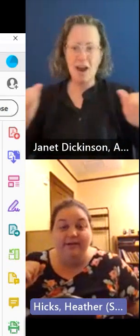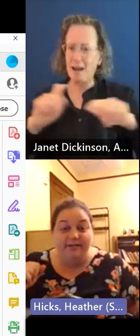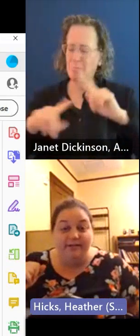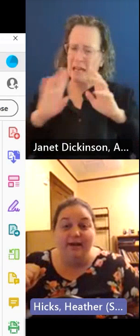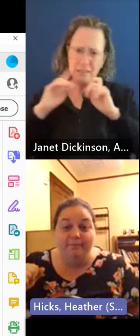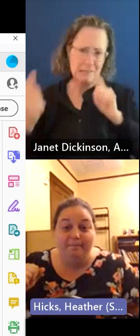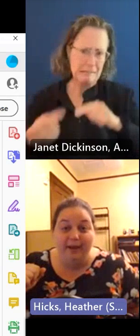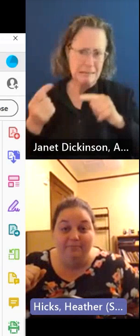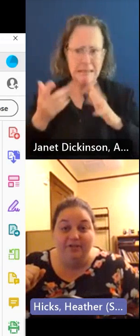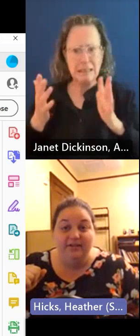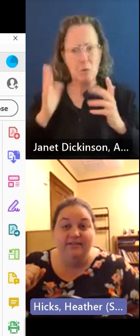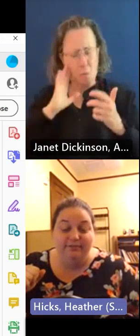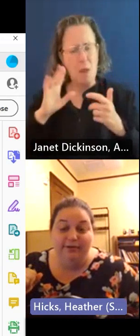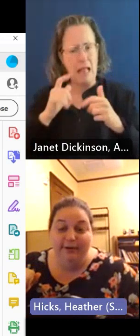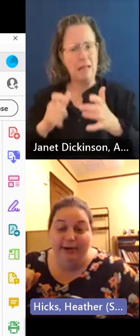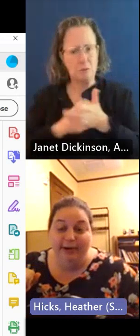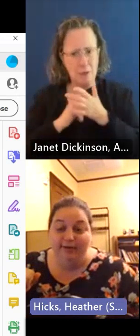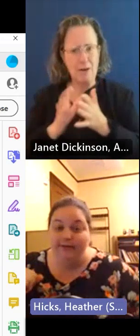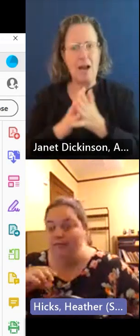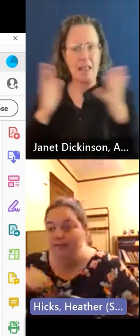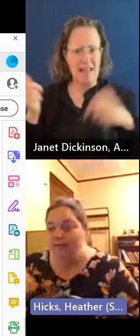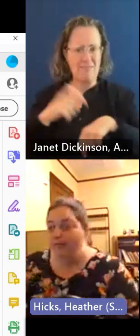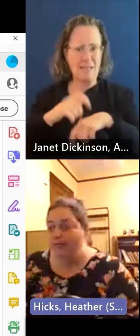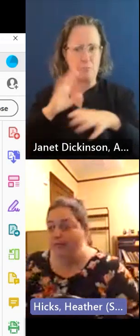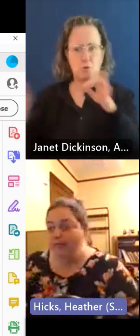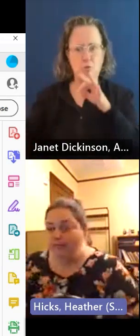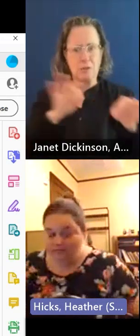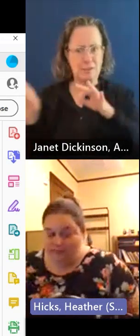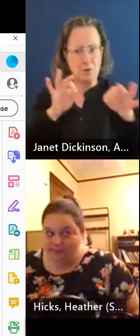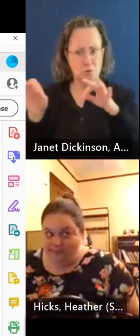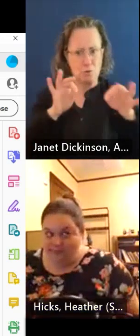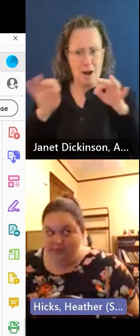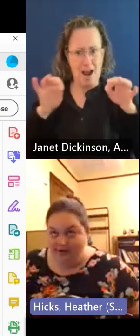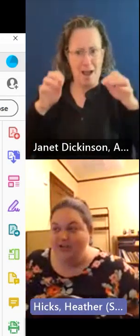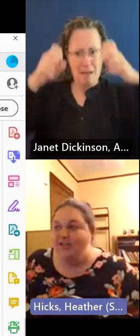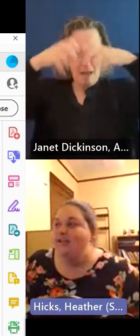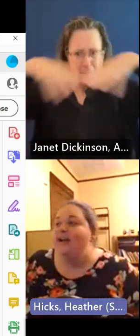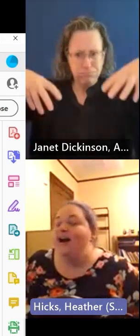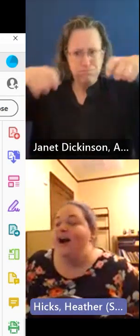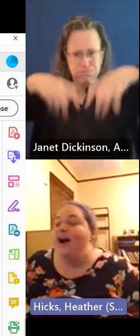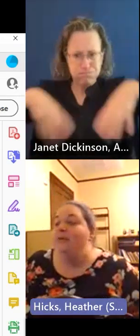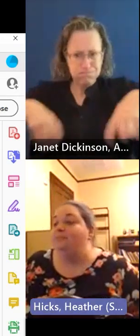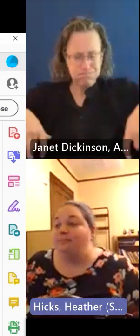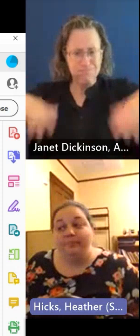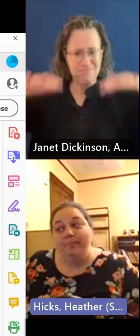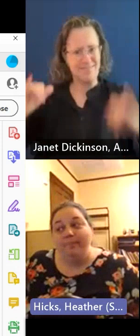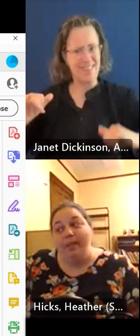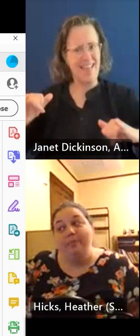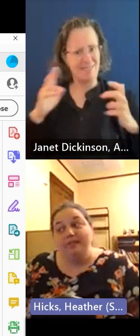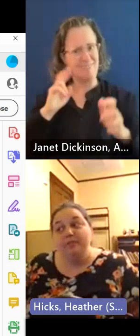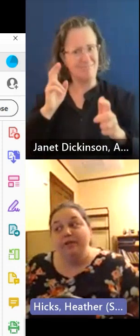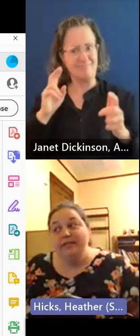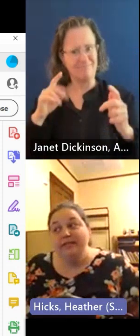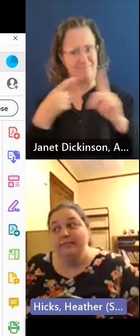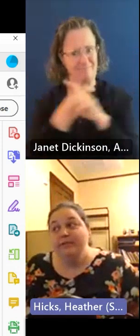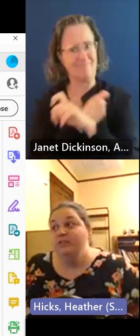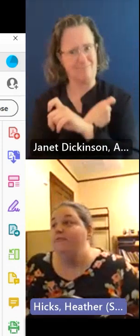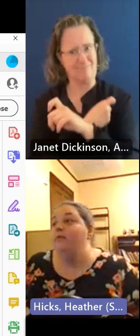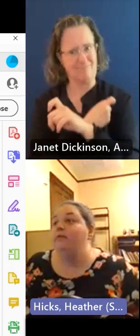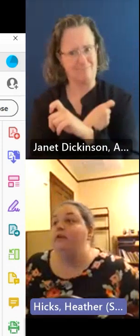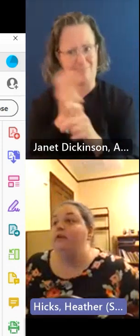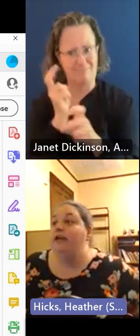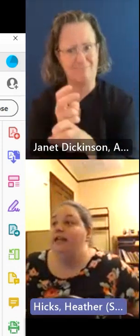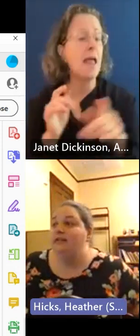figure out and describe objects and figure out how it flows. It will be hard. But this one's pretty simple